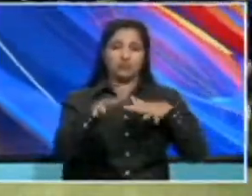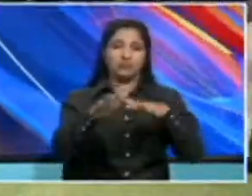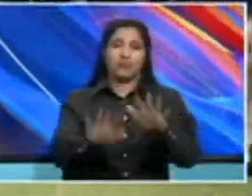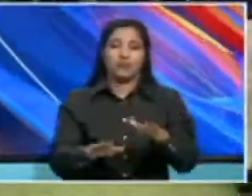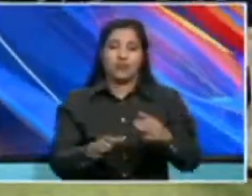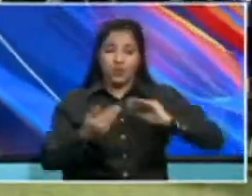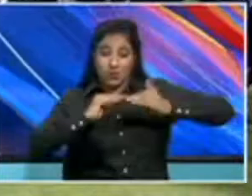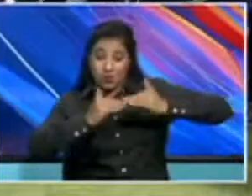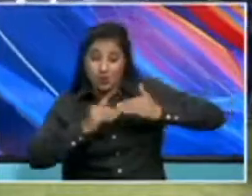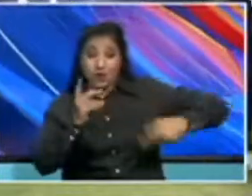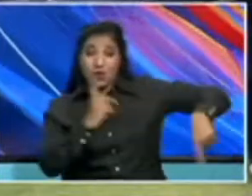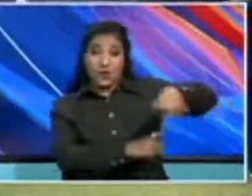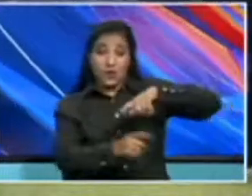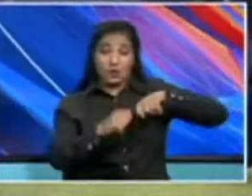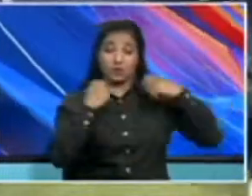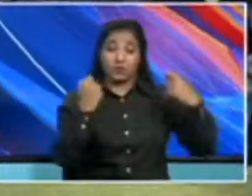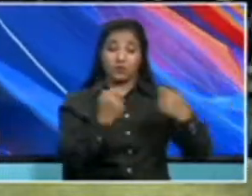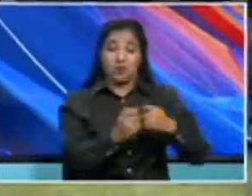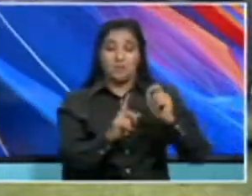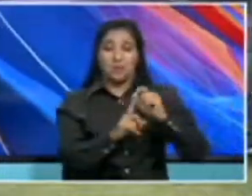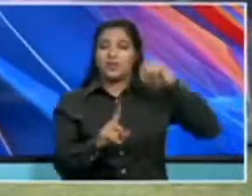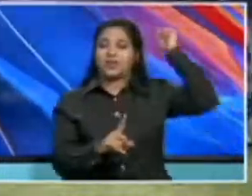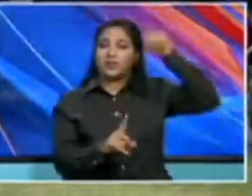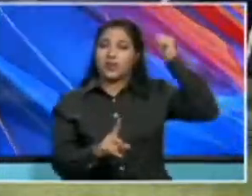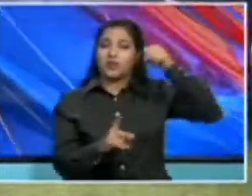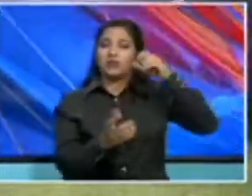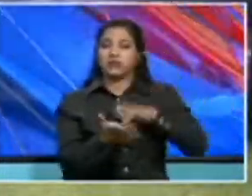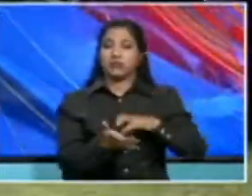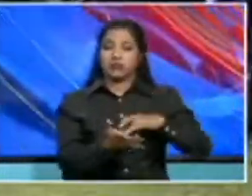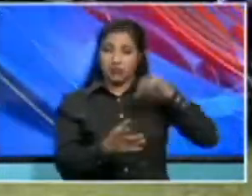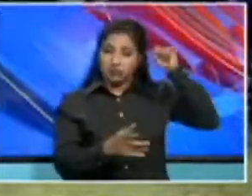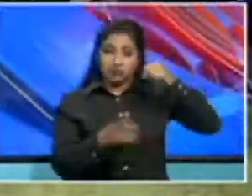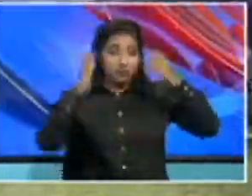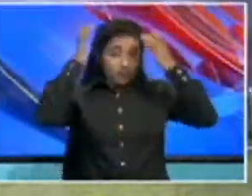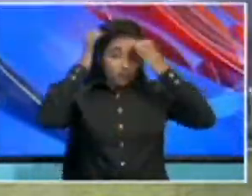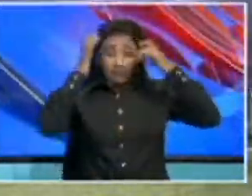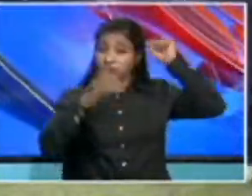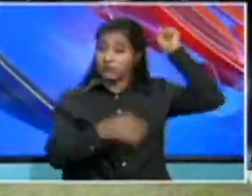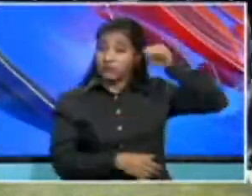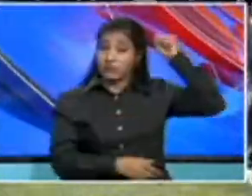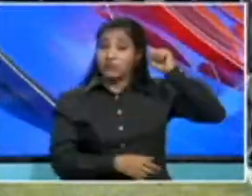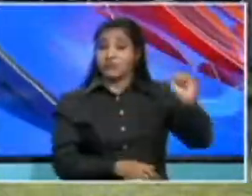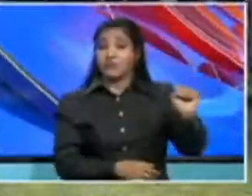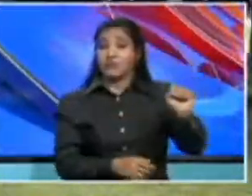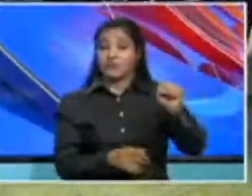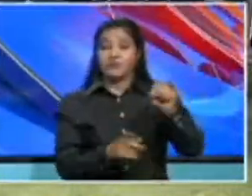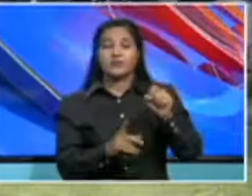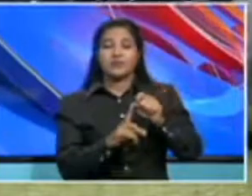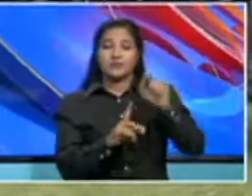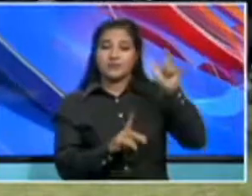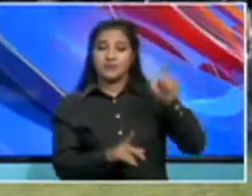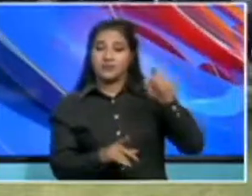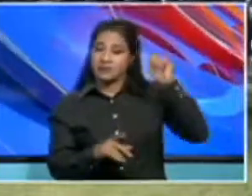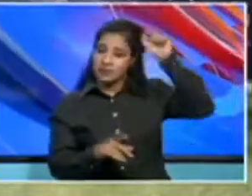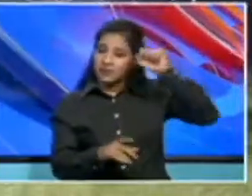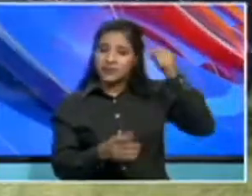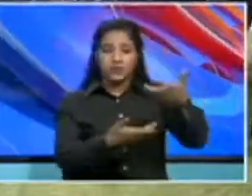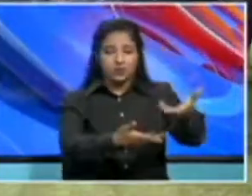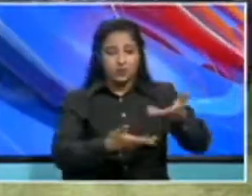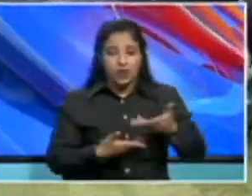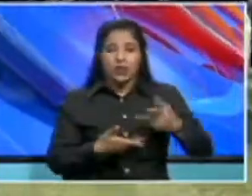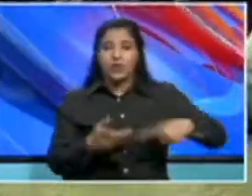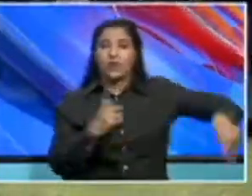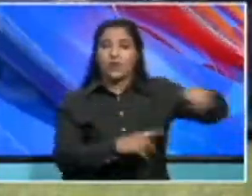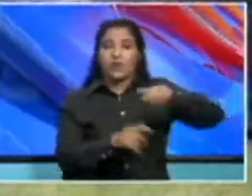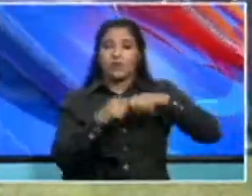women's competition respectively. Punjab, Sada Punjab, Apna Punjab, marching in. What a view. And these